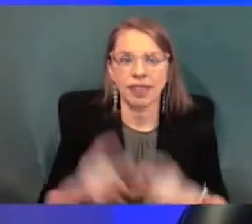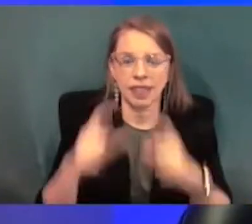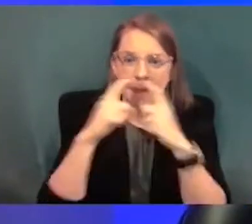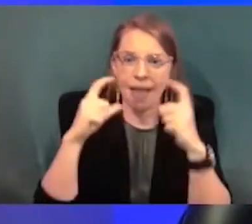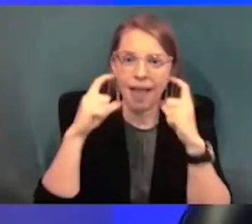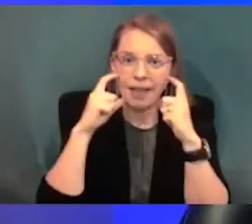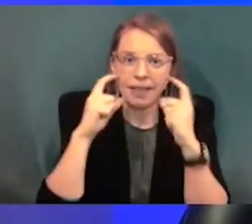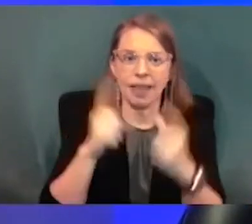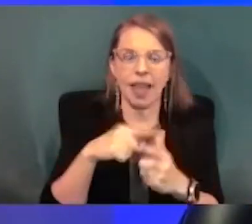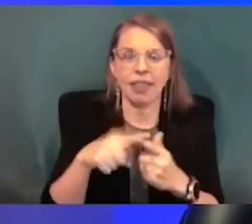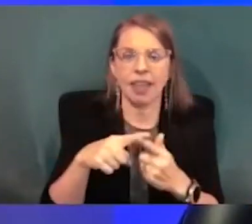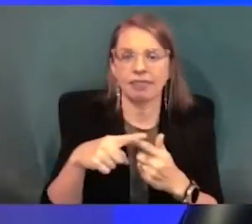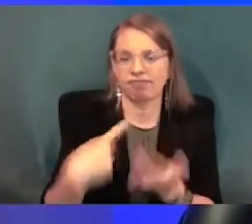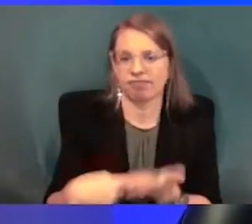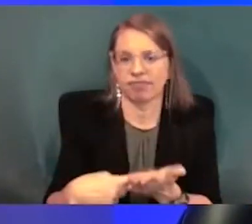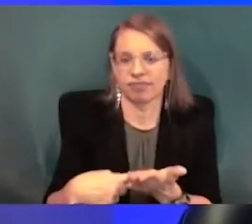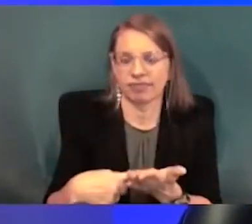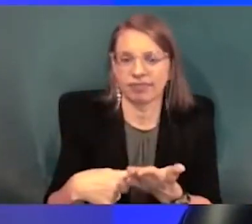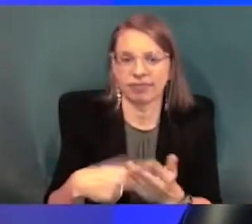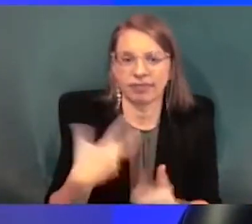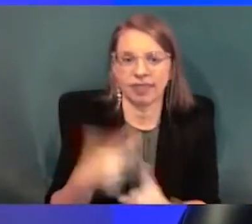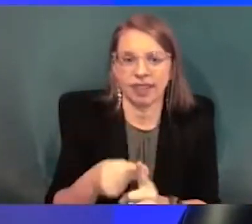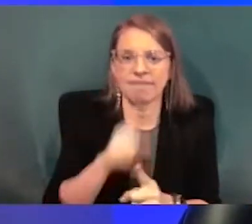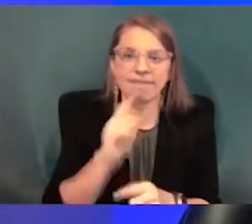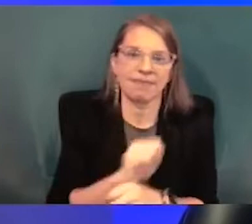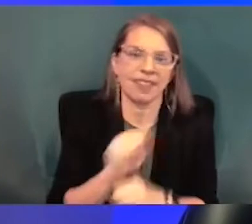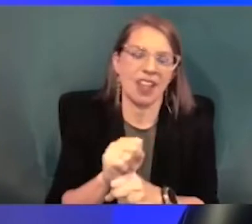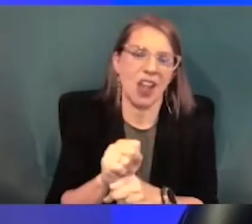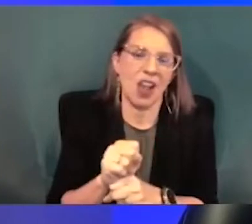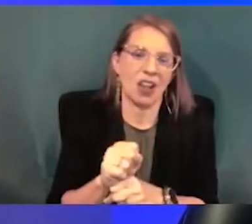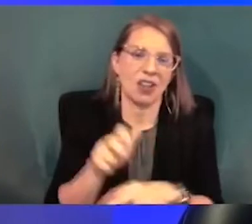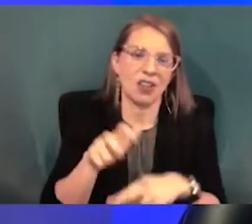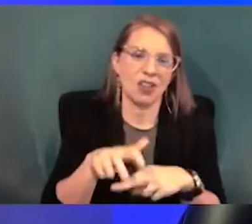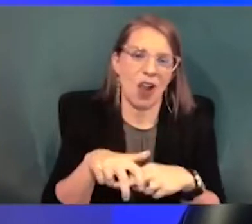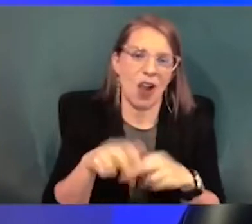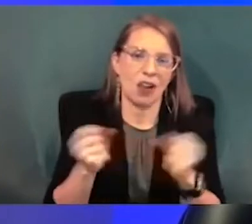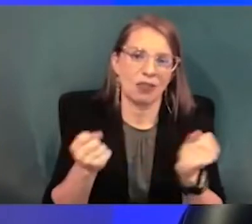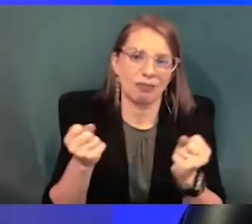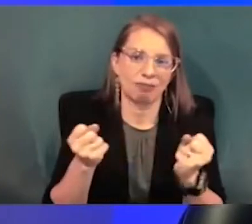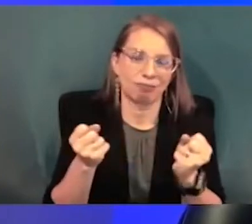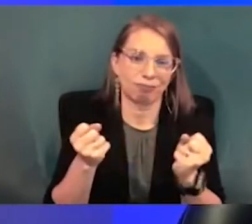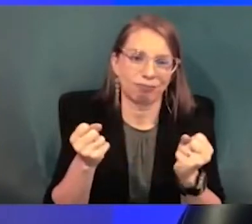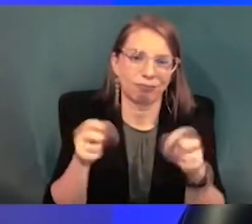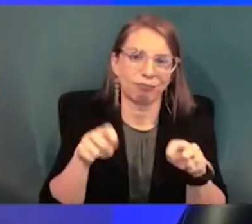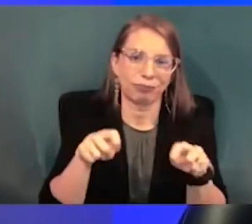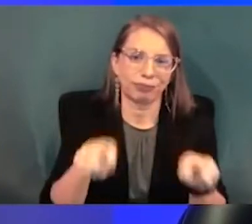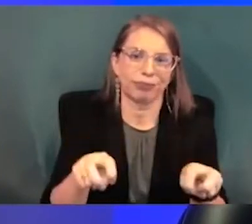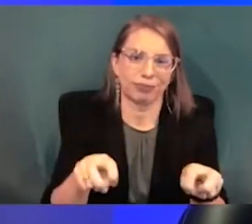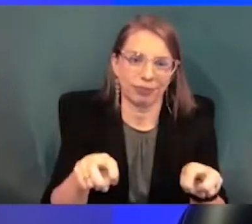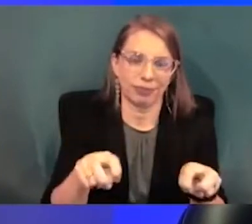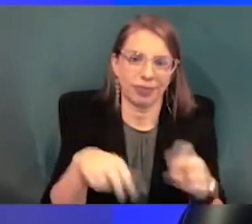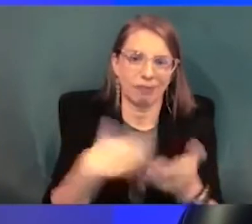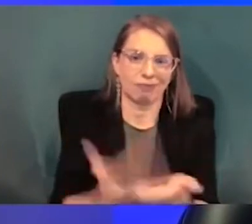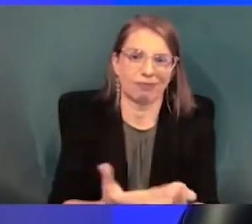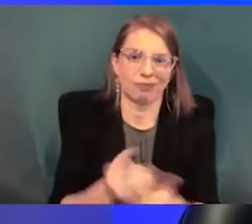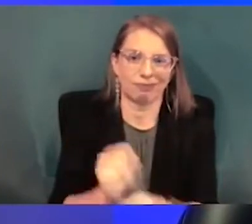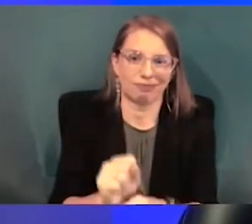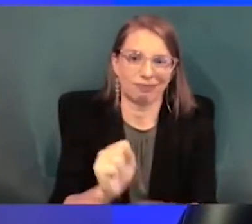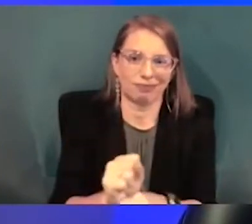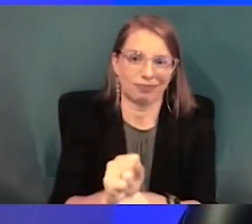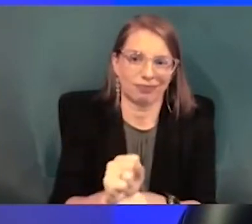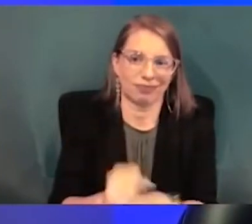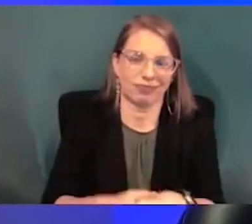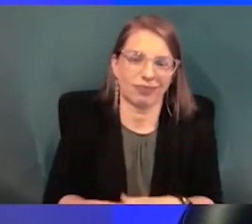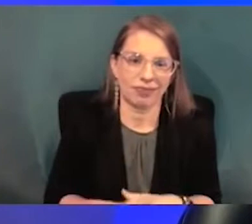vaccination. So it was actually a car ride. It was we were carpooling to work, and it was